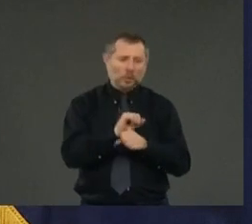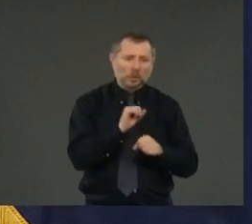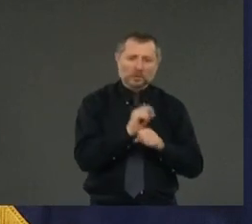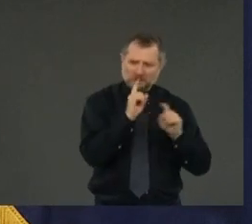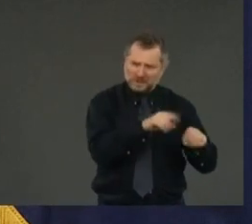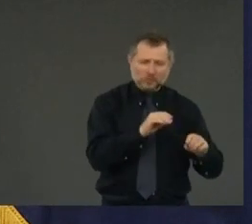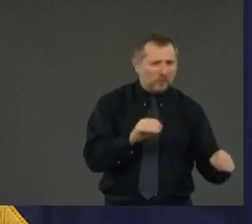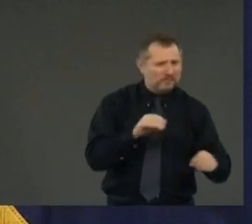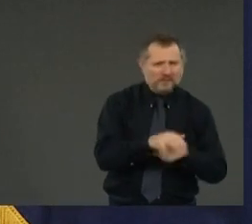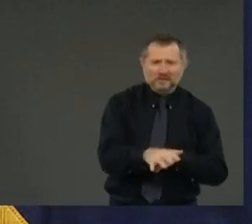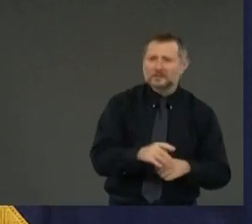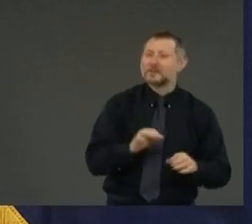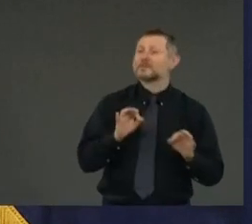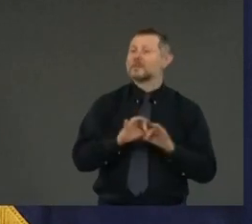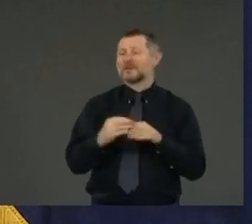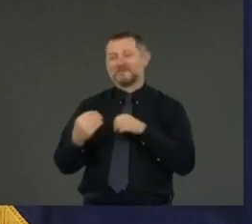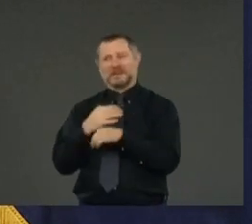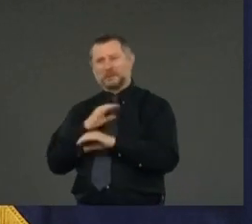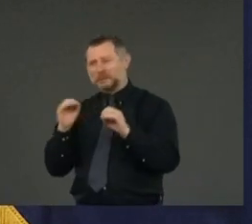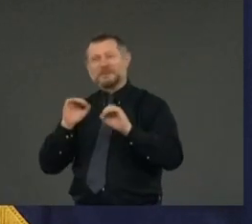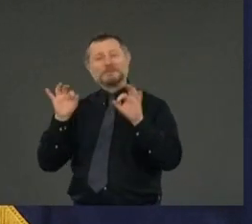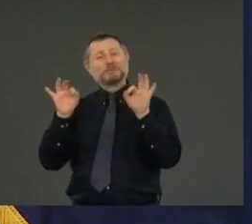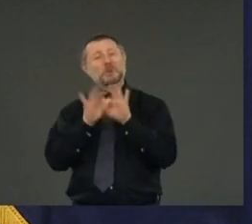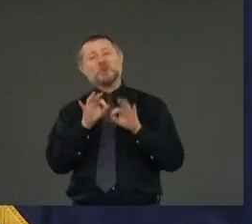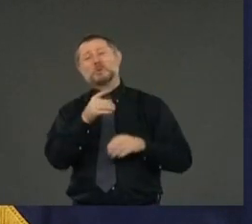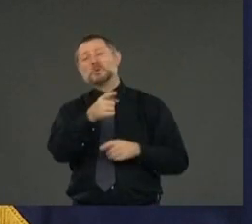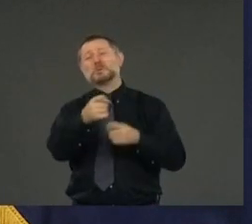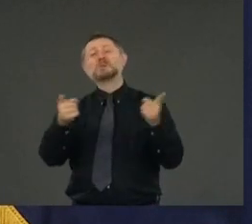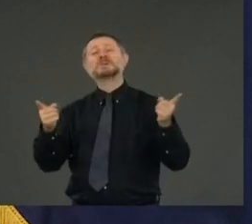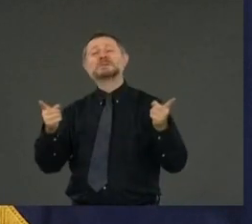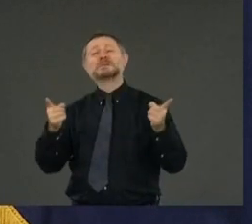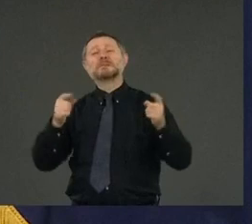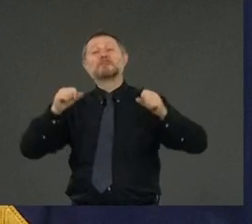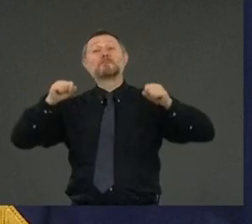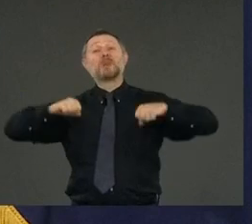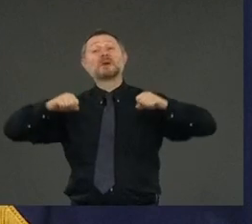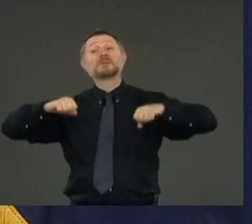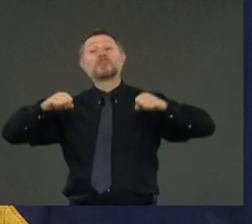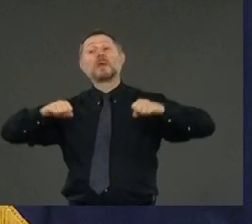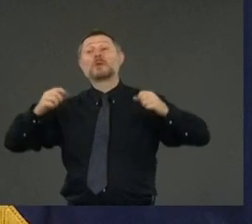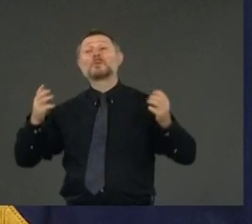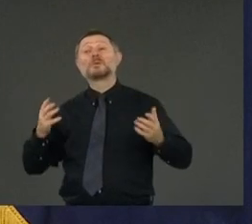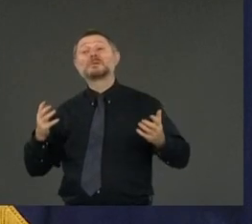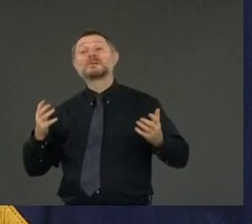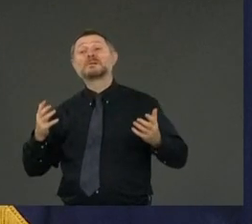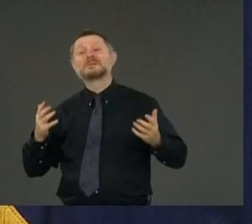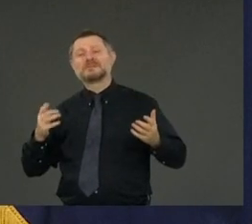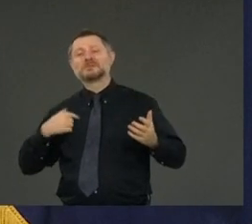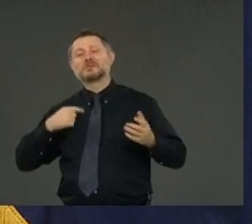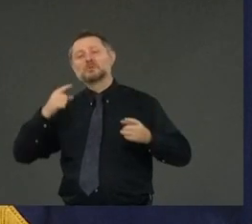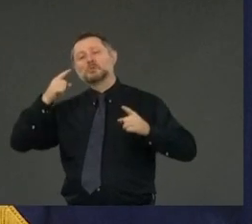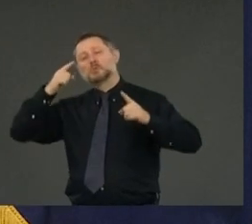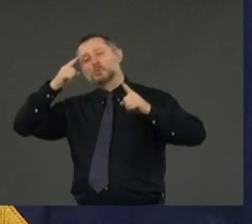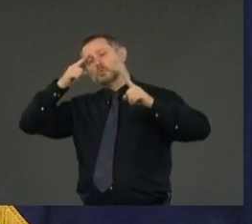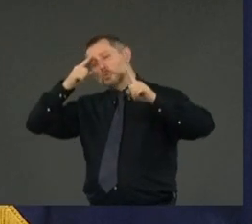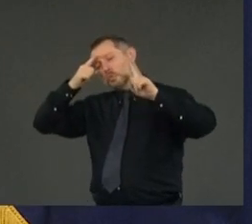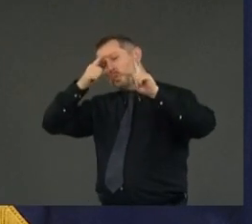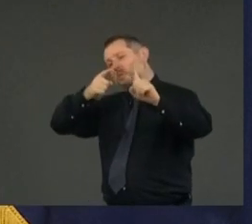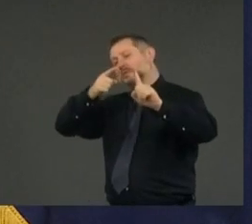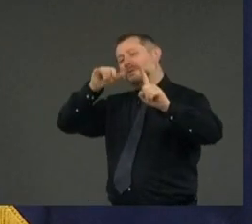infected. That is theoretically possible. And that's what I'm striving for. The theoretical